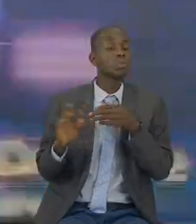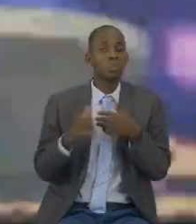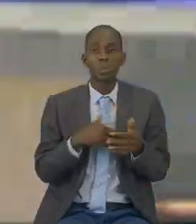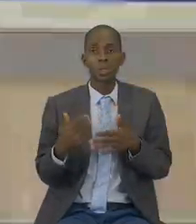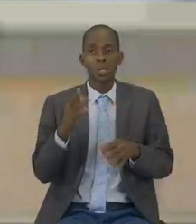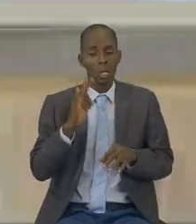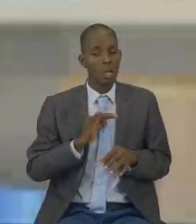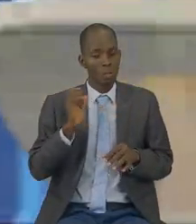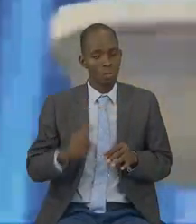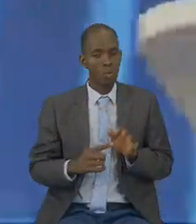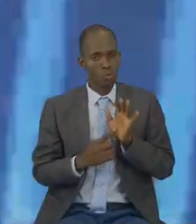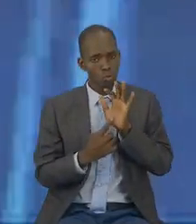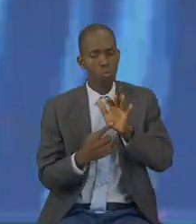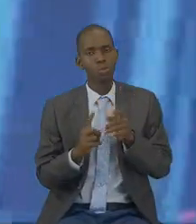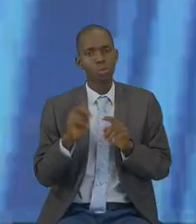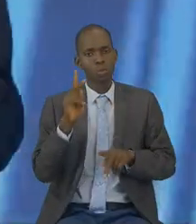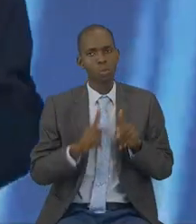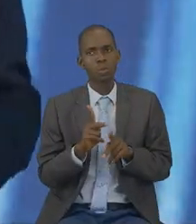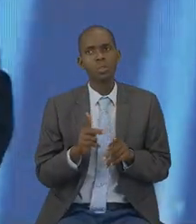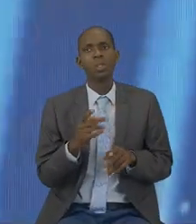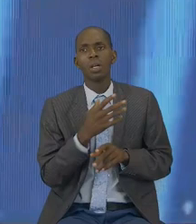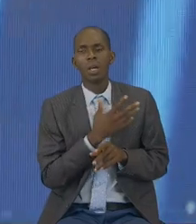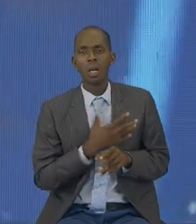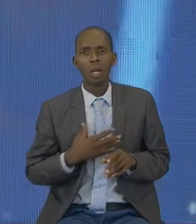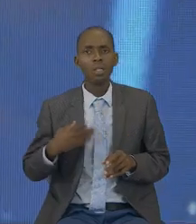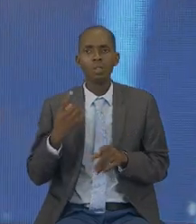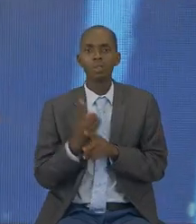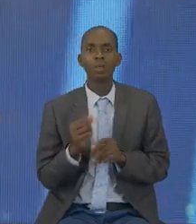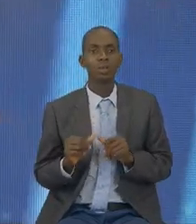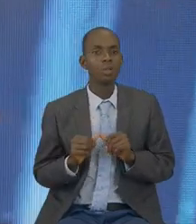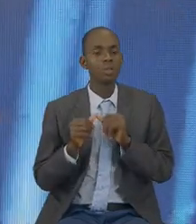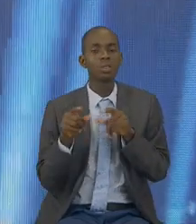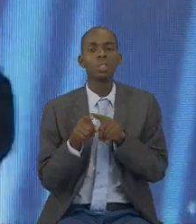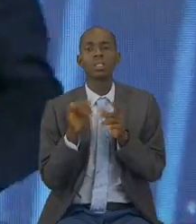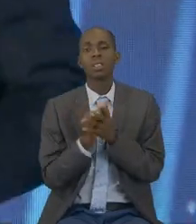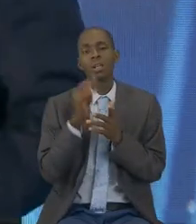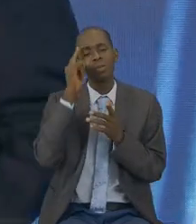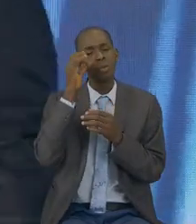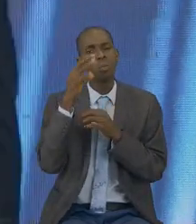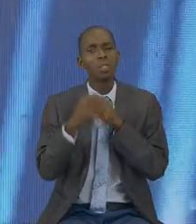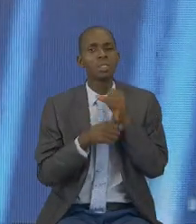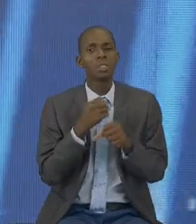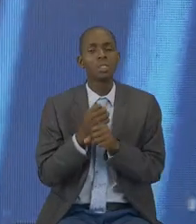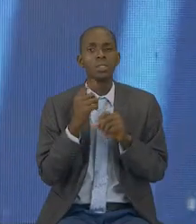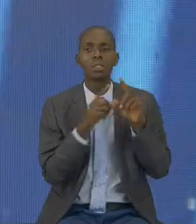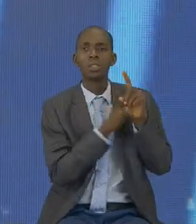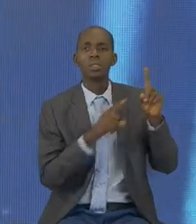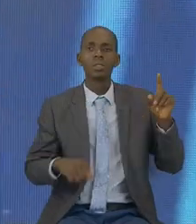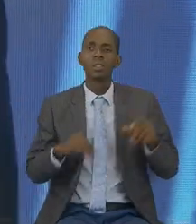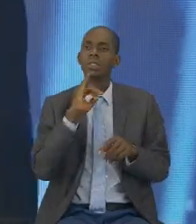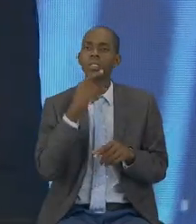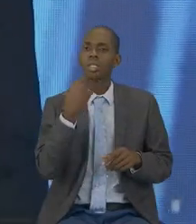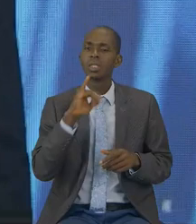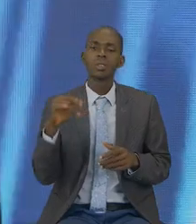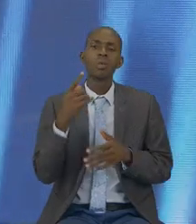the people will be disappointed, and they go on like that for years. The Lord is saying, what are you doing? Well,